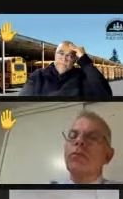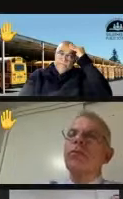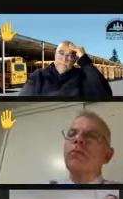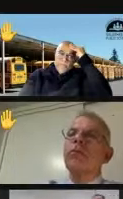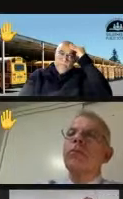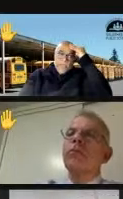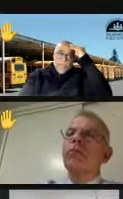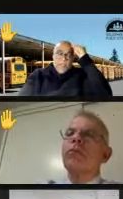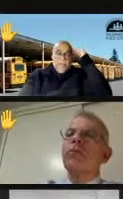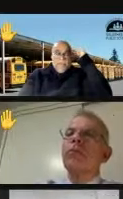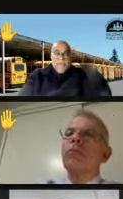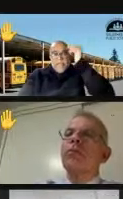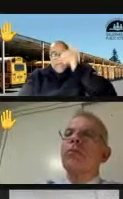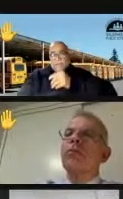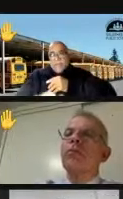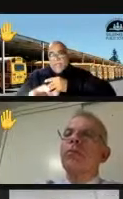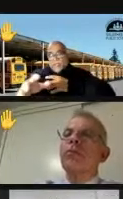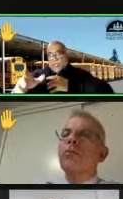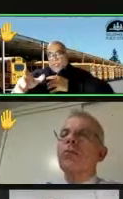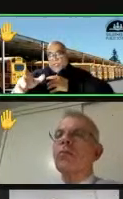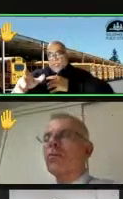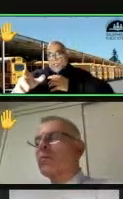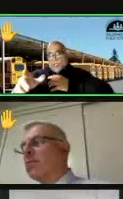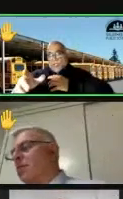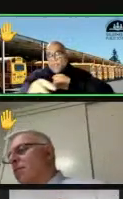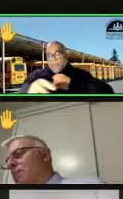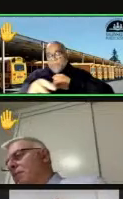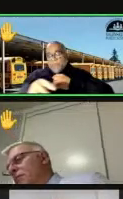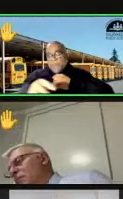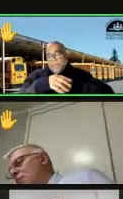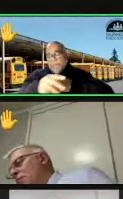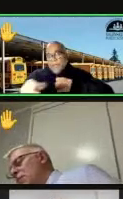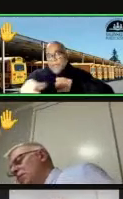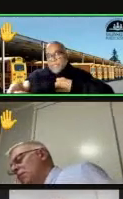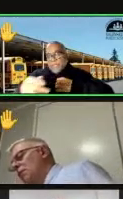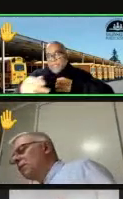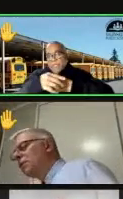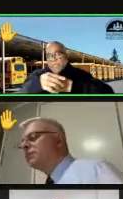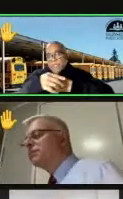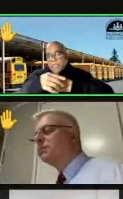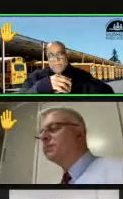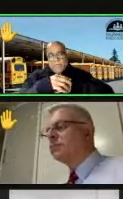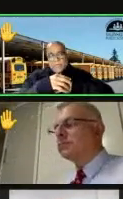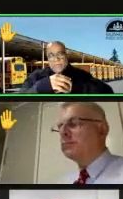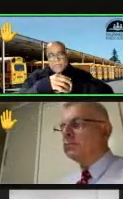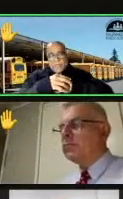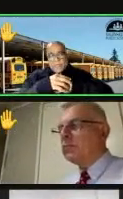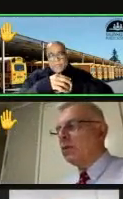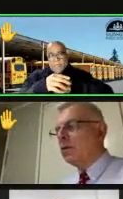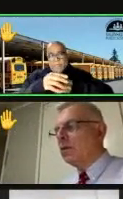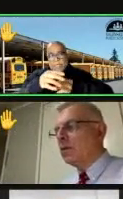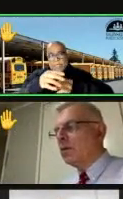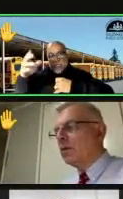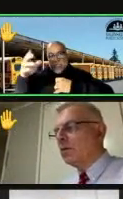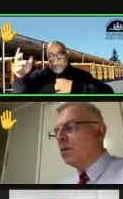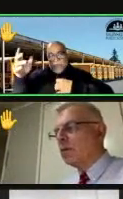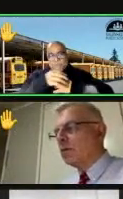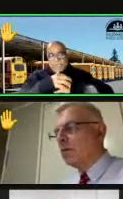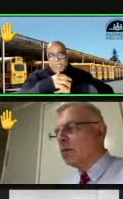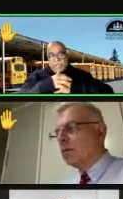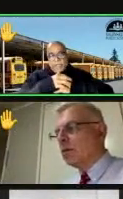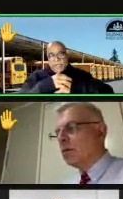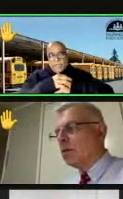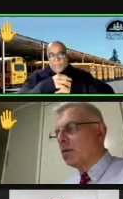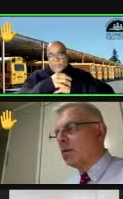Chandrakiri. Well, there's also been, I was attending the workshop Superintendent Perry